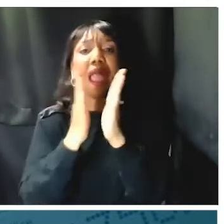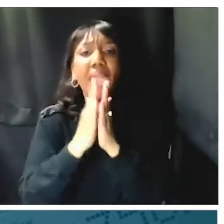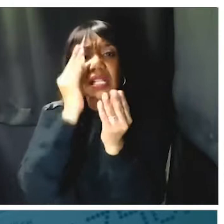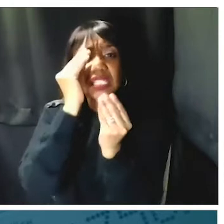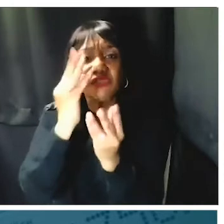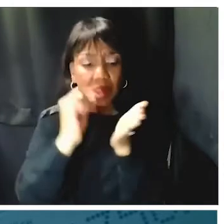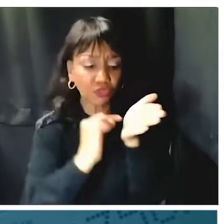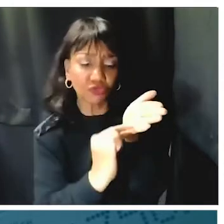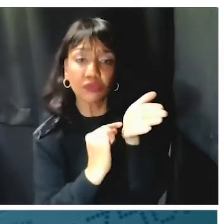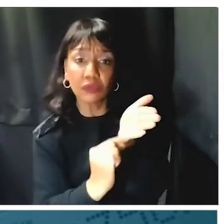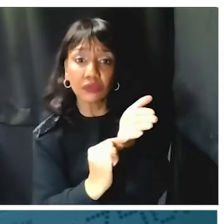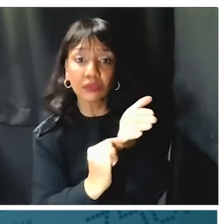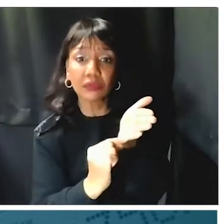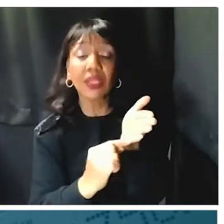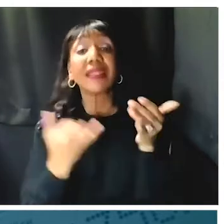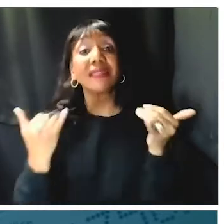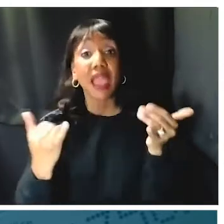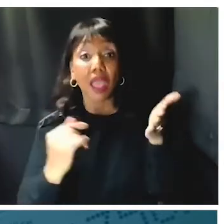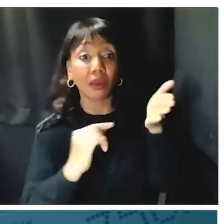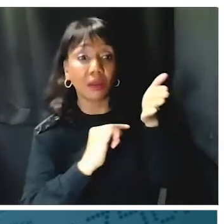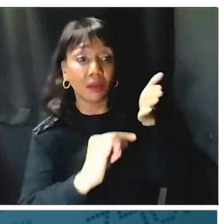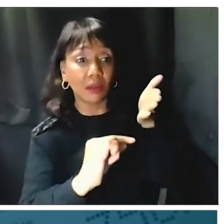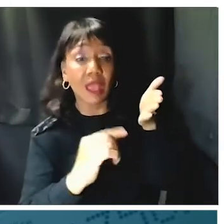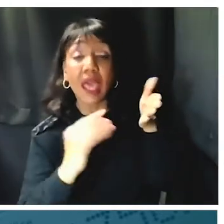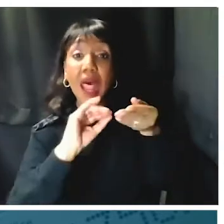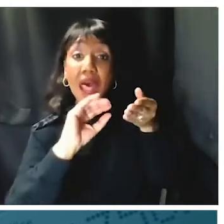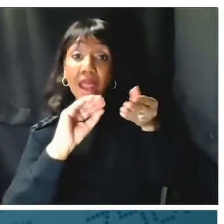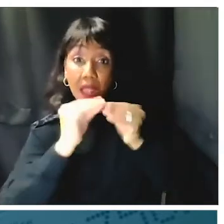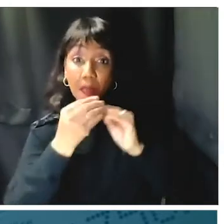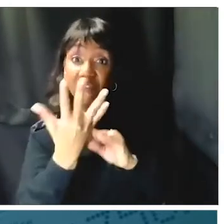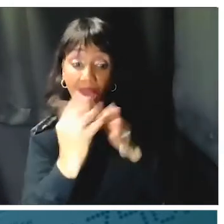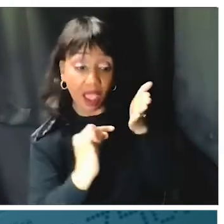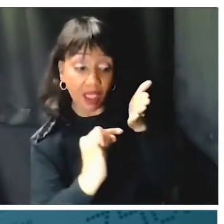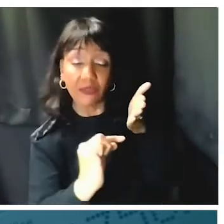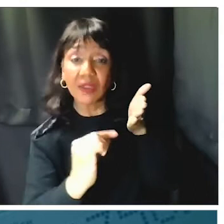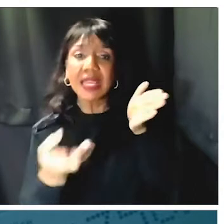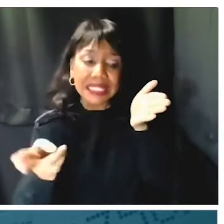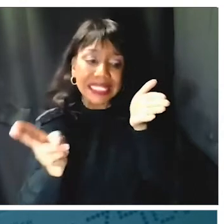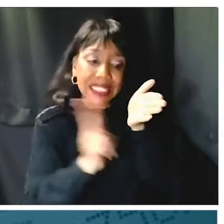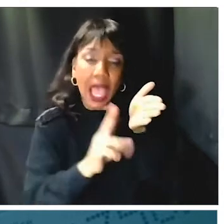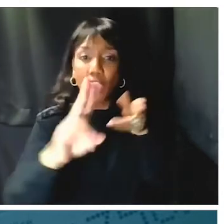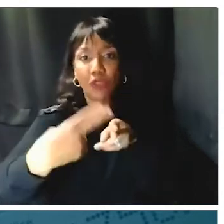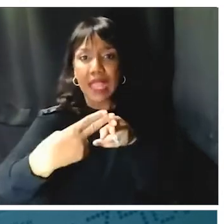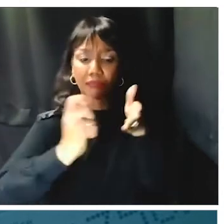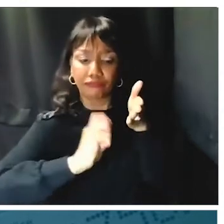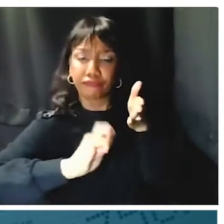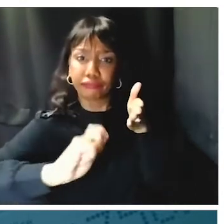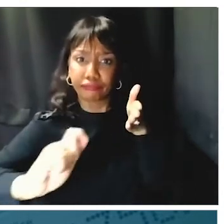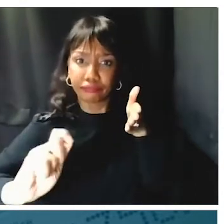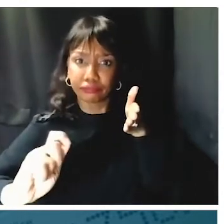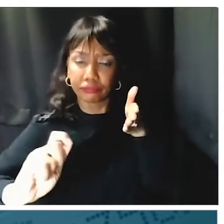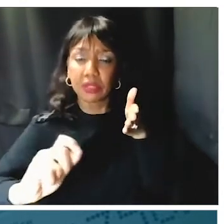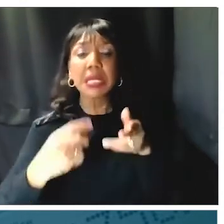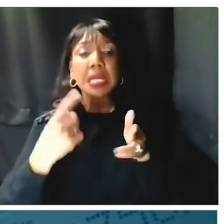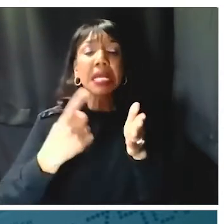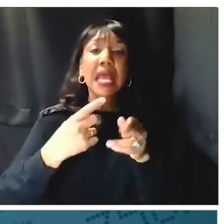information. Sign the front of the money order. On the front of some money orders, there will be a